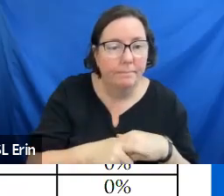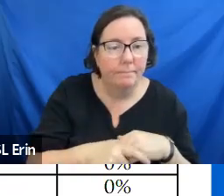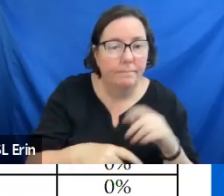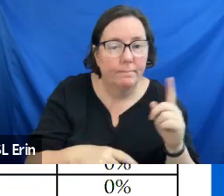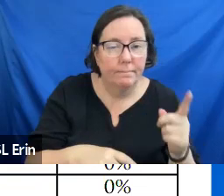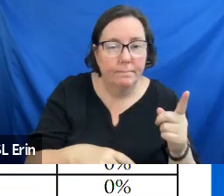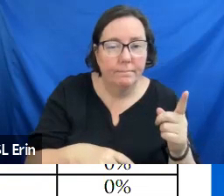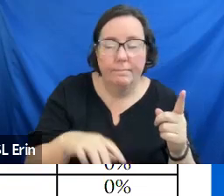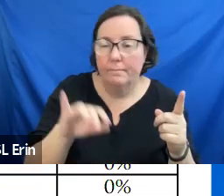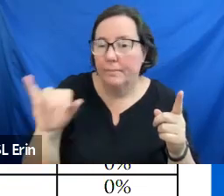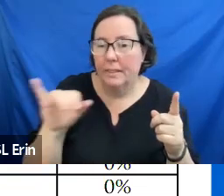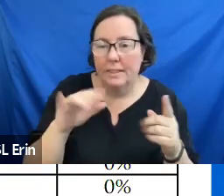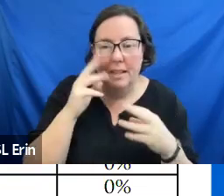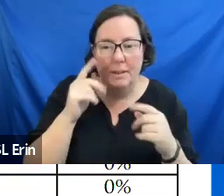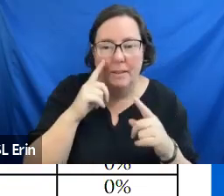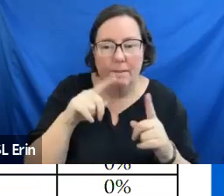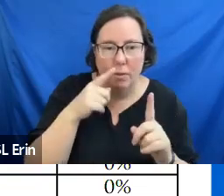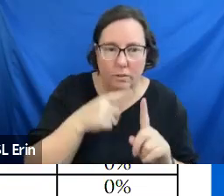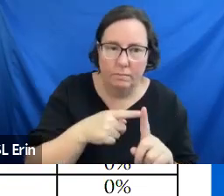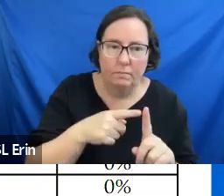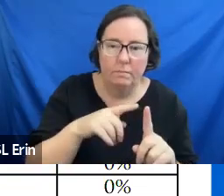So here's the same data.